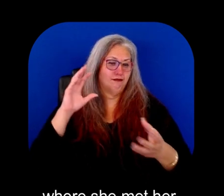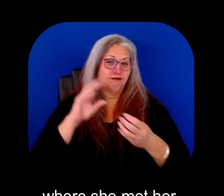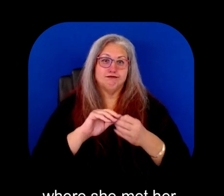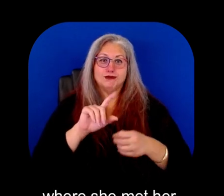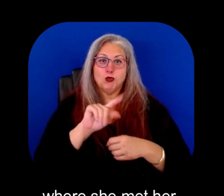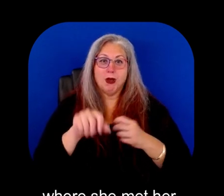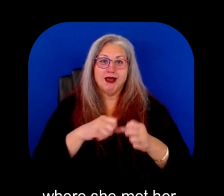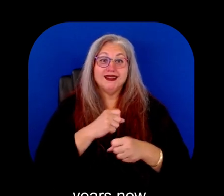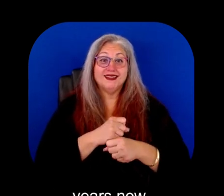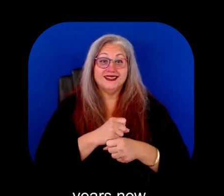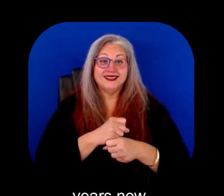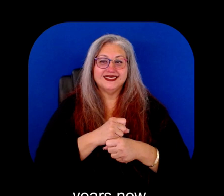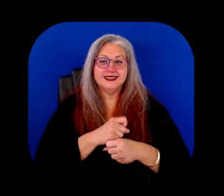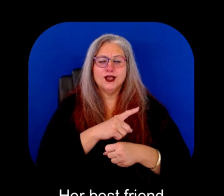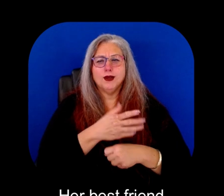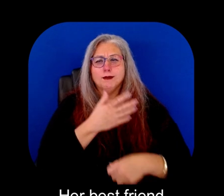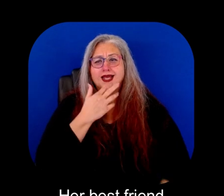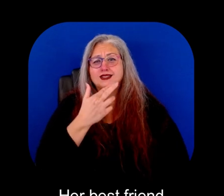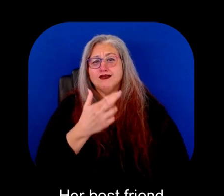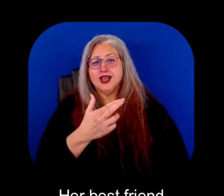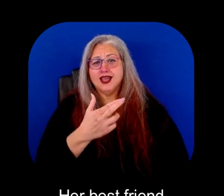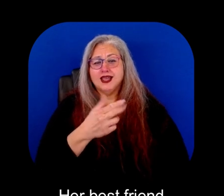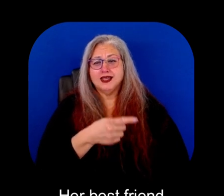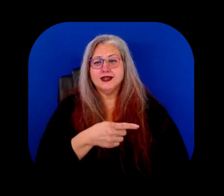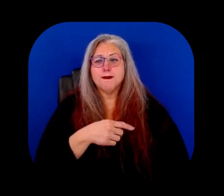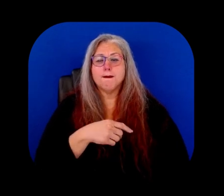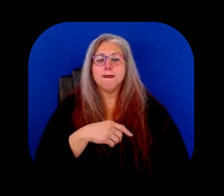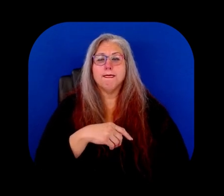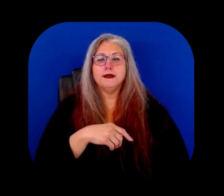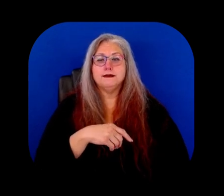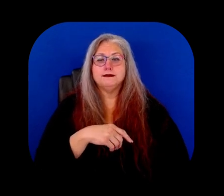20 years now. Her best friend,